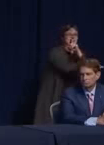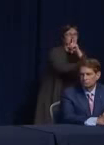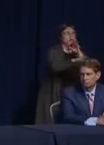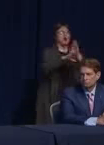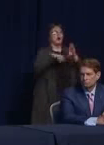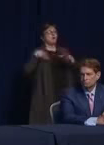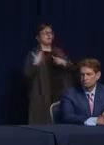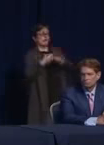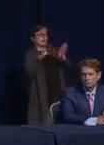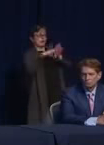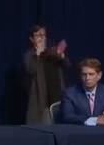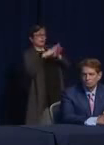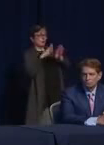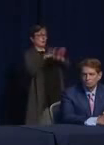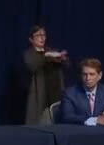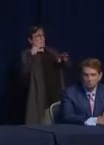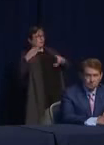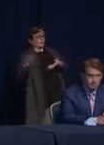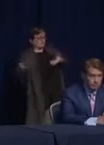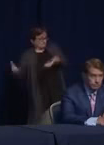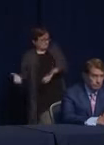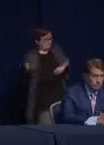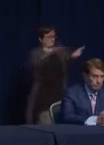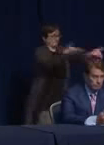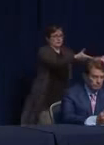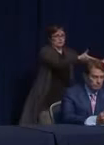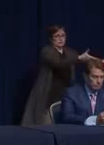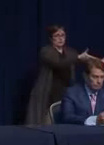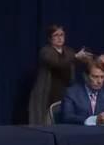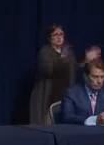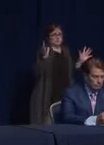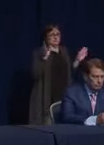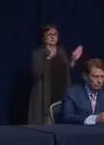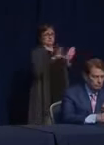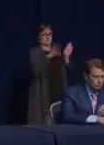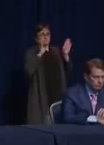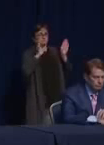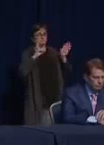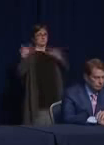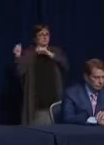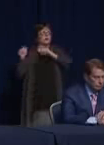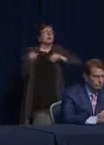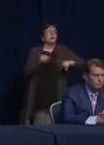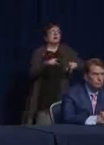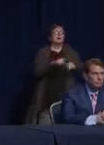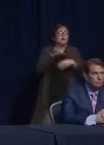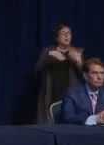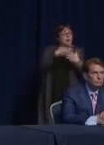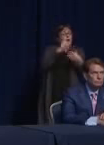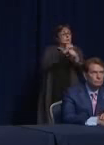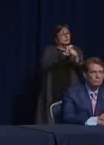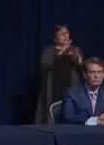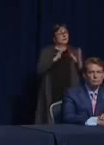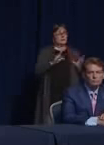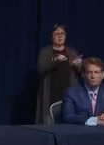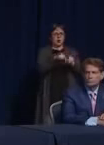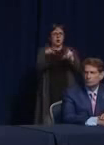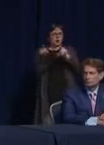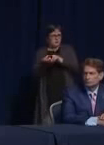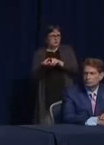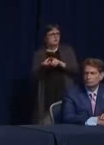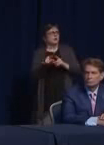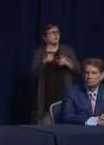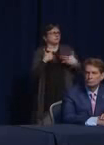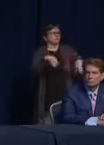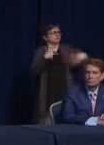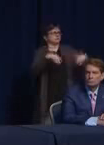will also be tested. And all employees, because we have found, based on the Washington State